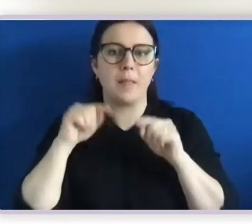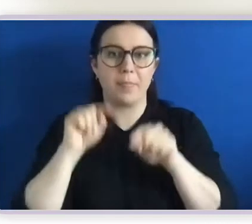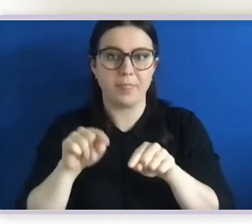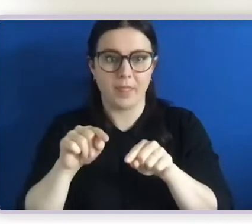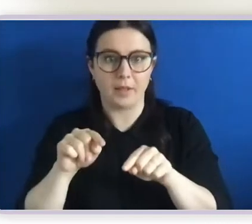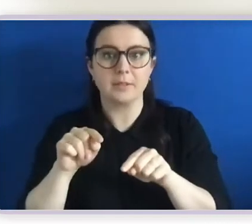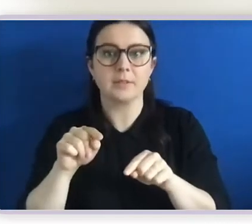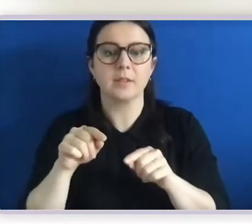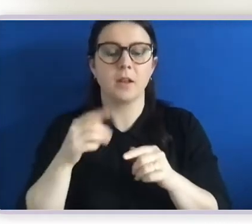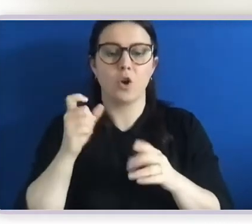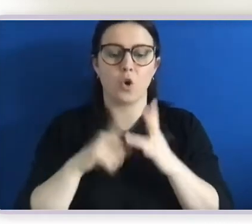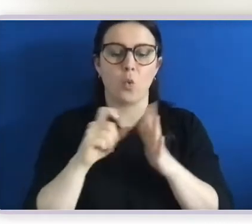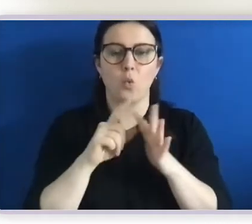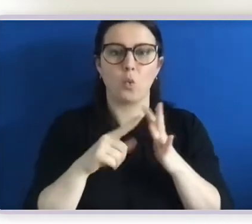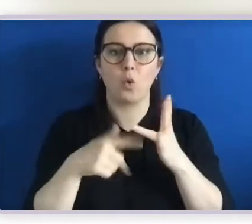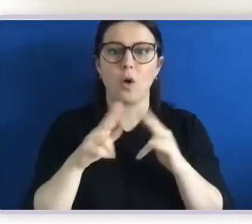year.